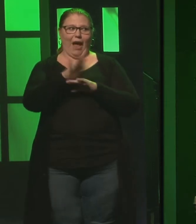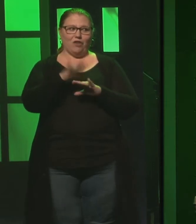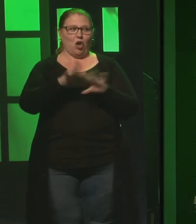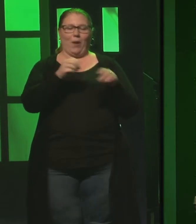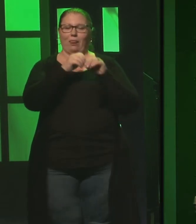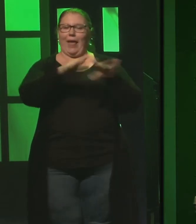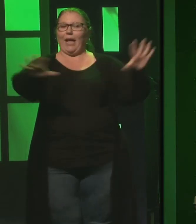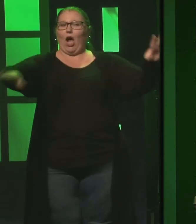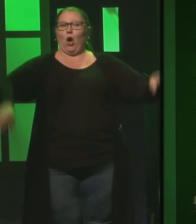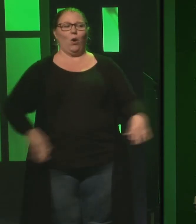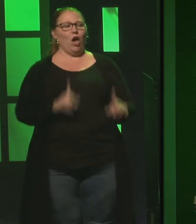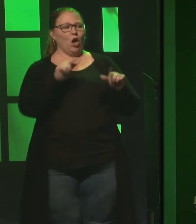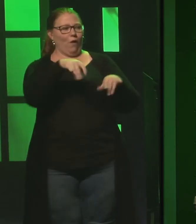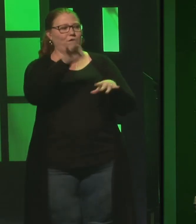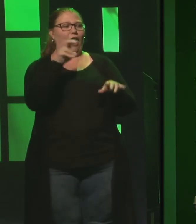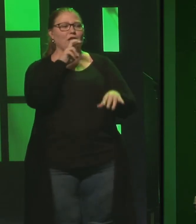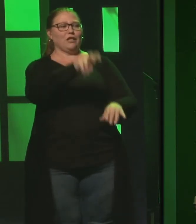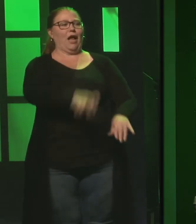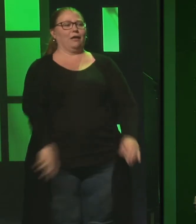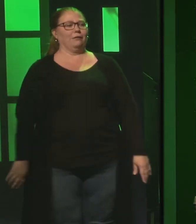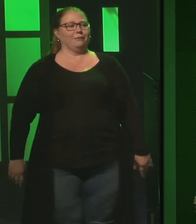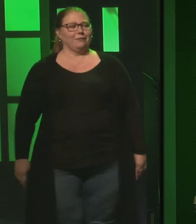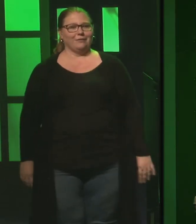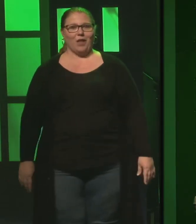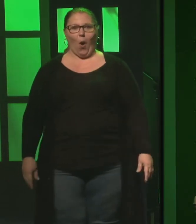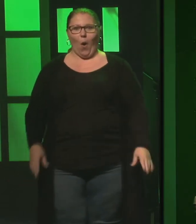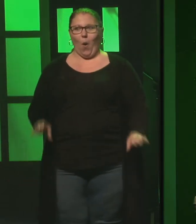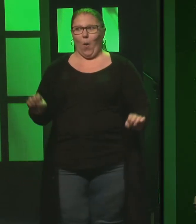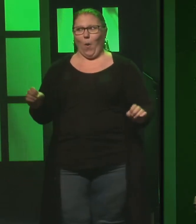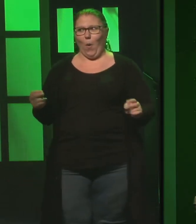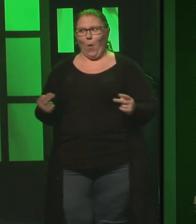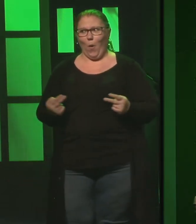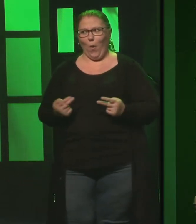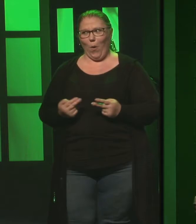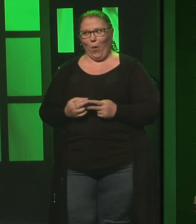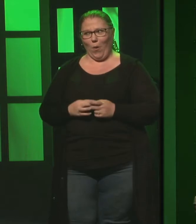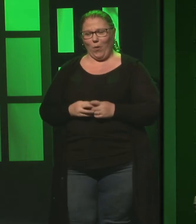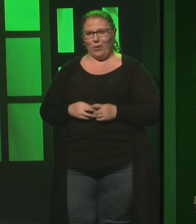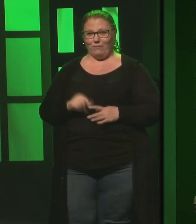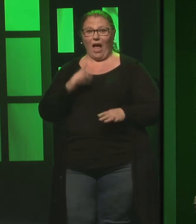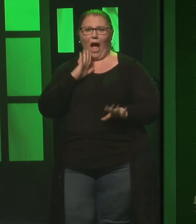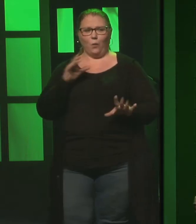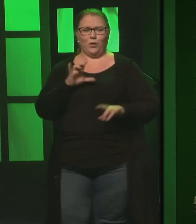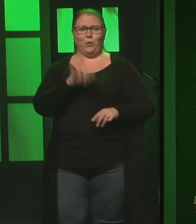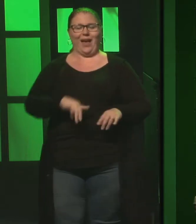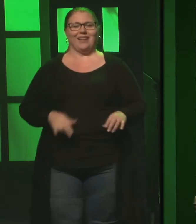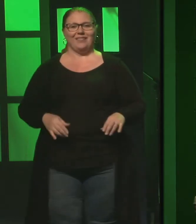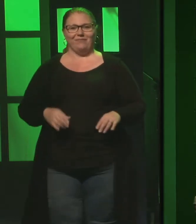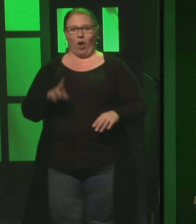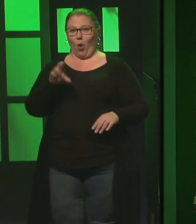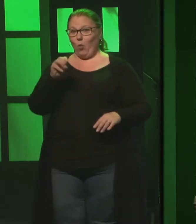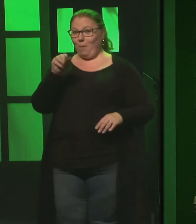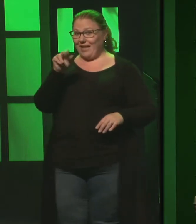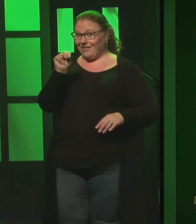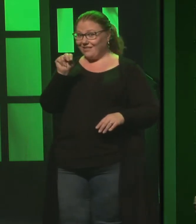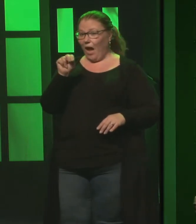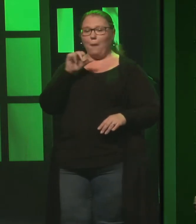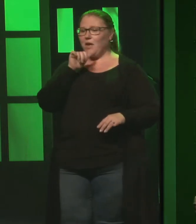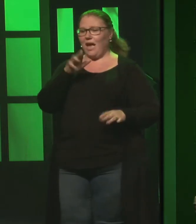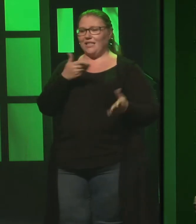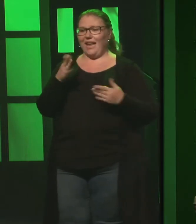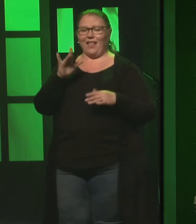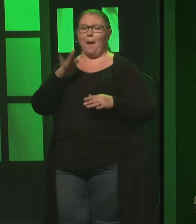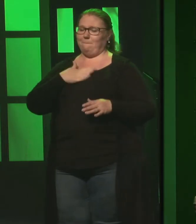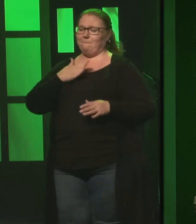unleash it. Go find the rattlesnake. We'll do that in a heartbeat. Roman, no way. I'm not taking that dog. Roman's my